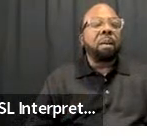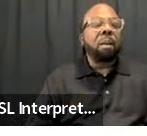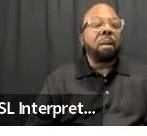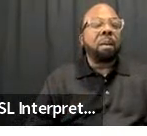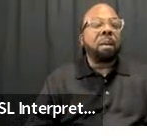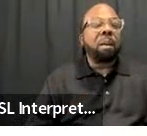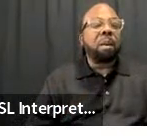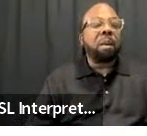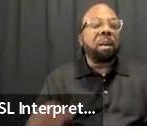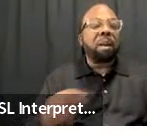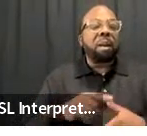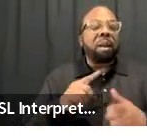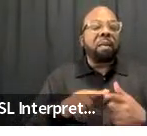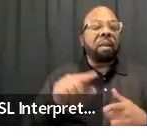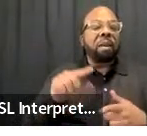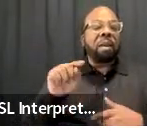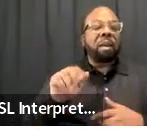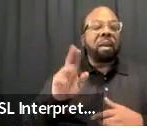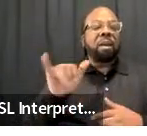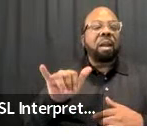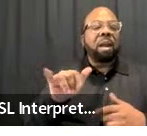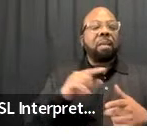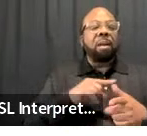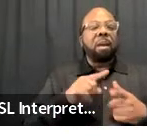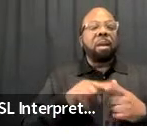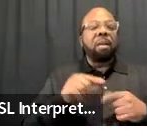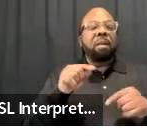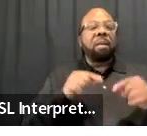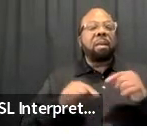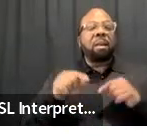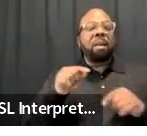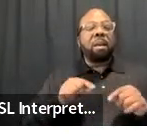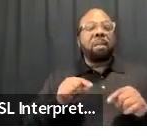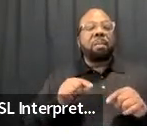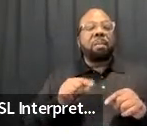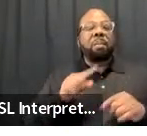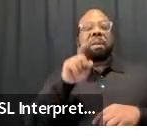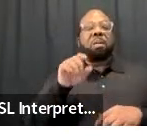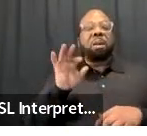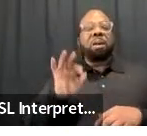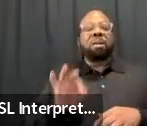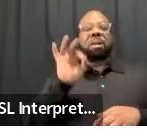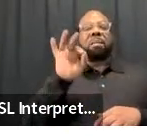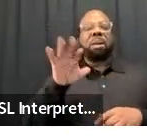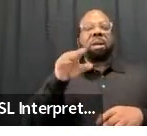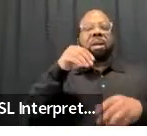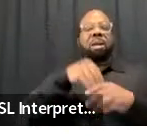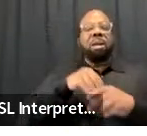Then we'll go to Tammy, and then I'll go back to questions that have been submitted in the chat.